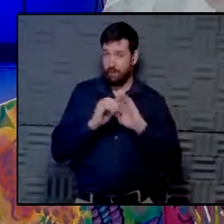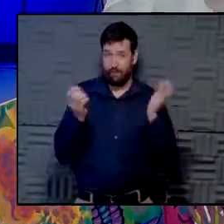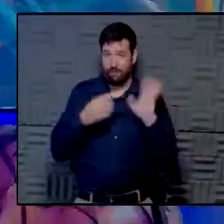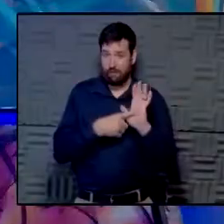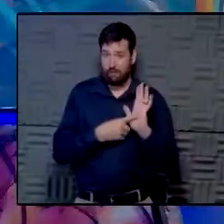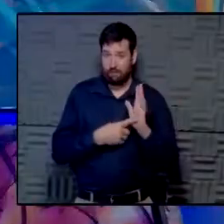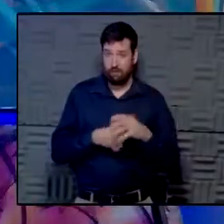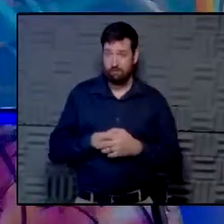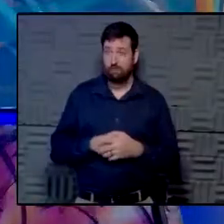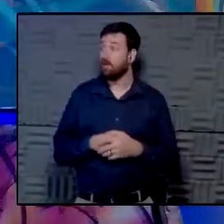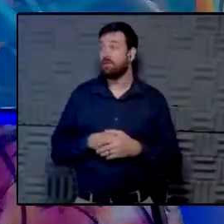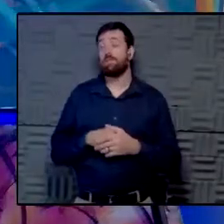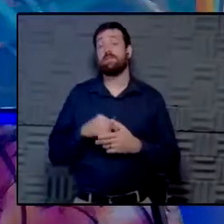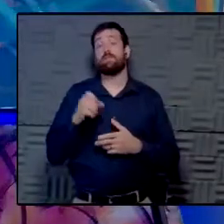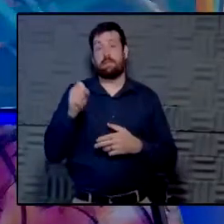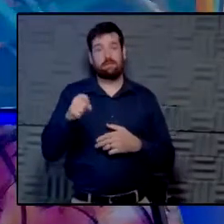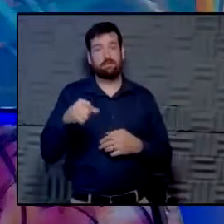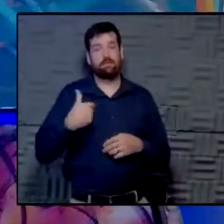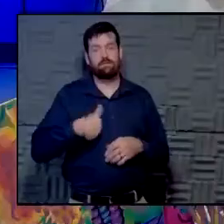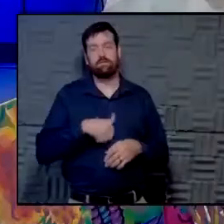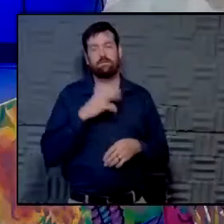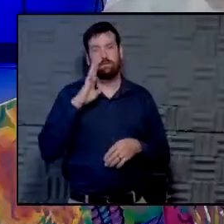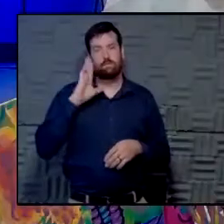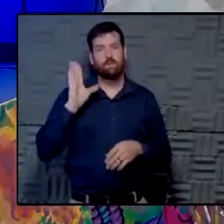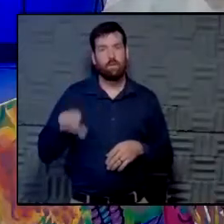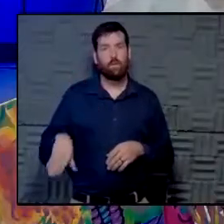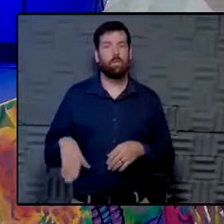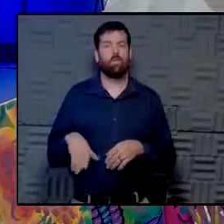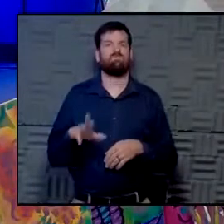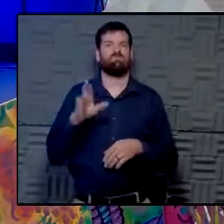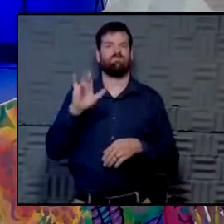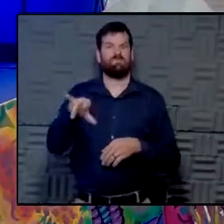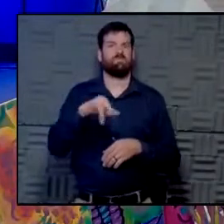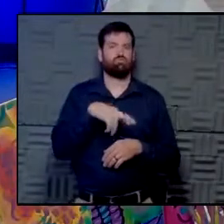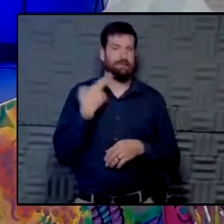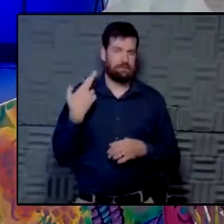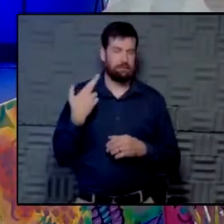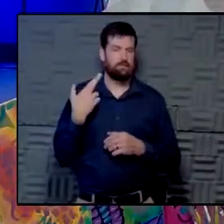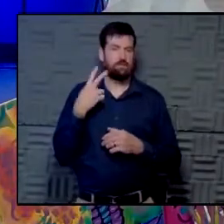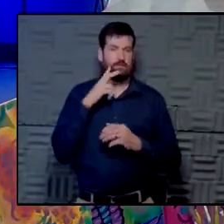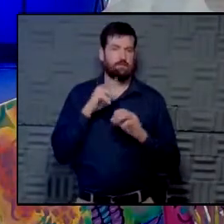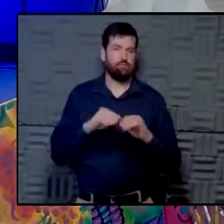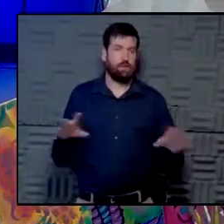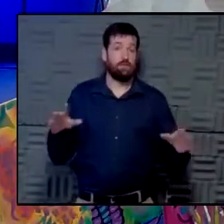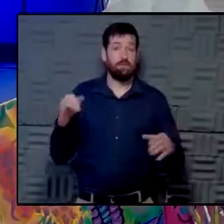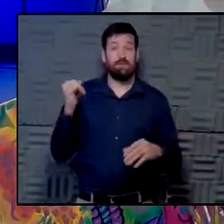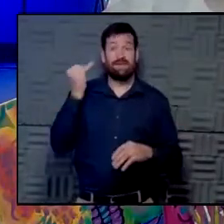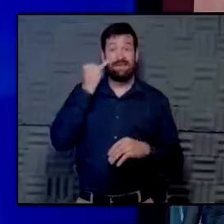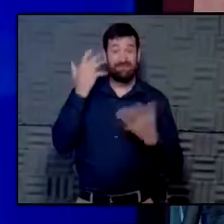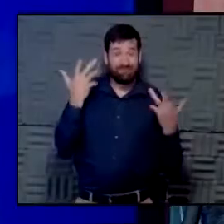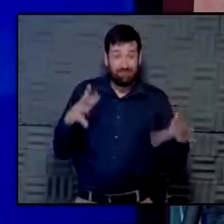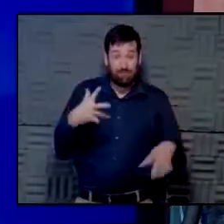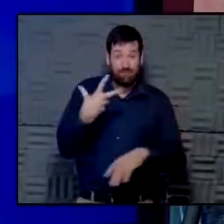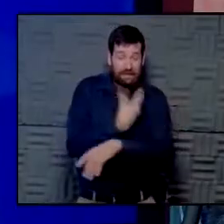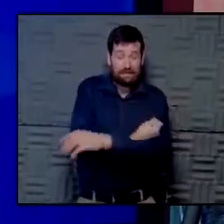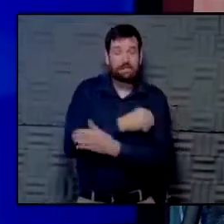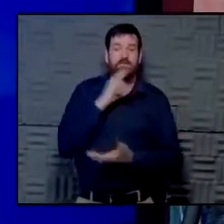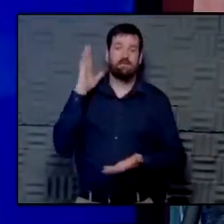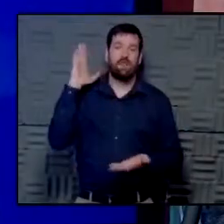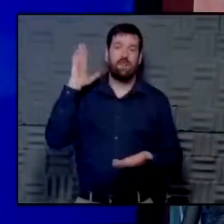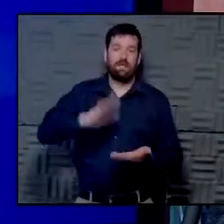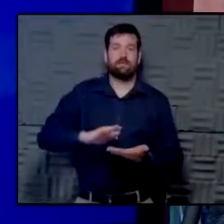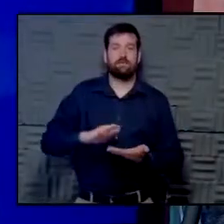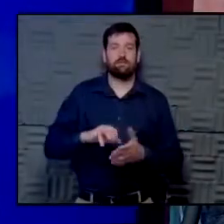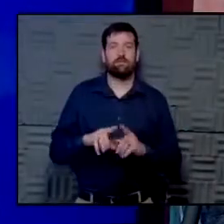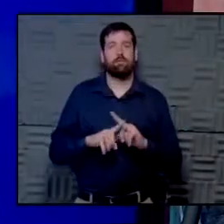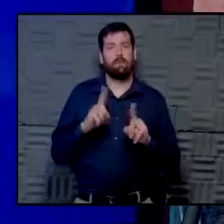asymptomatic? Yeah, I think There's we a know that possibility. there's a risk of that. We know that risk goes down if you're vaccinated. Yeah. But that is